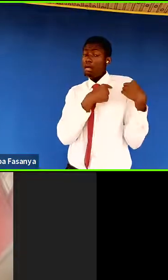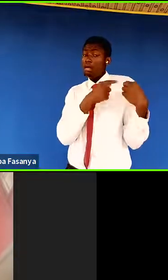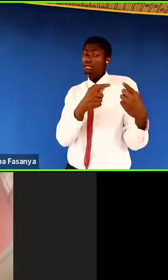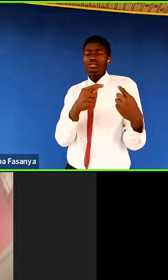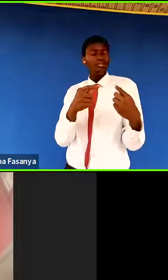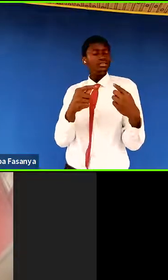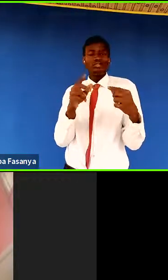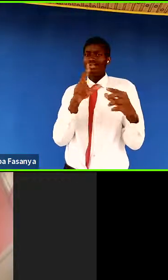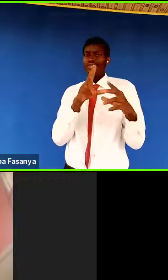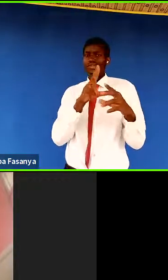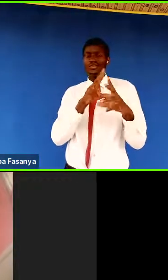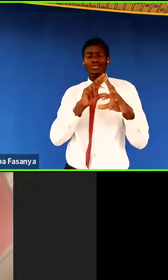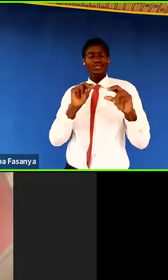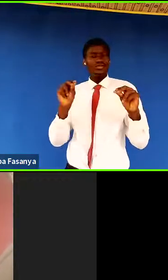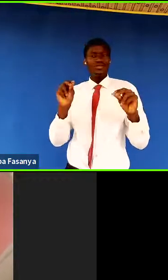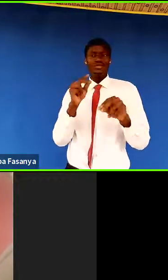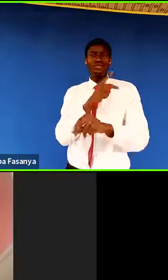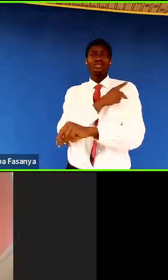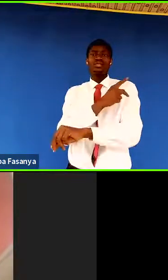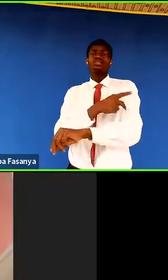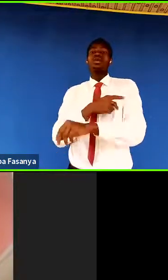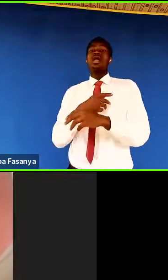a woman's tubes are blocked,